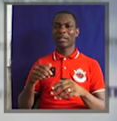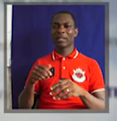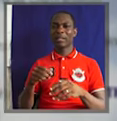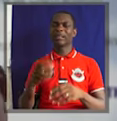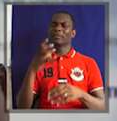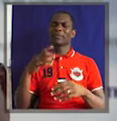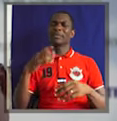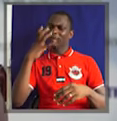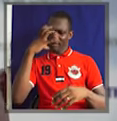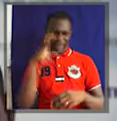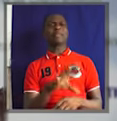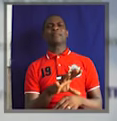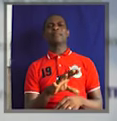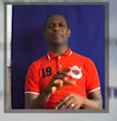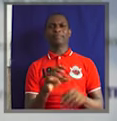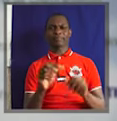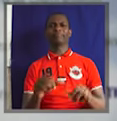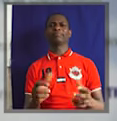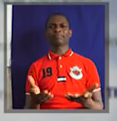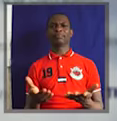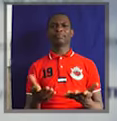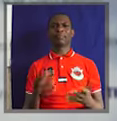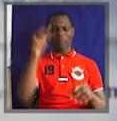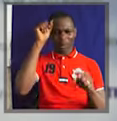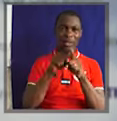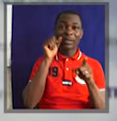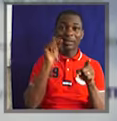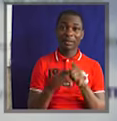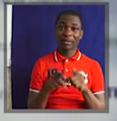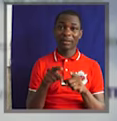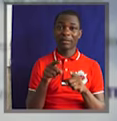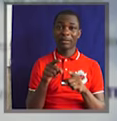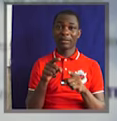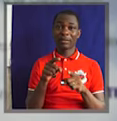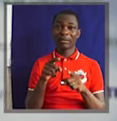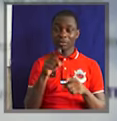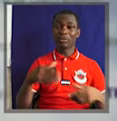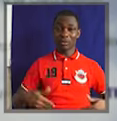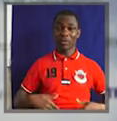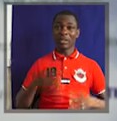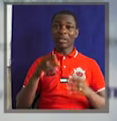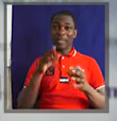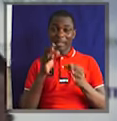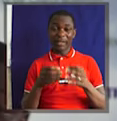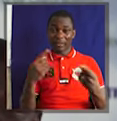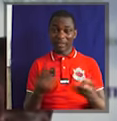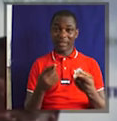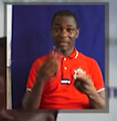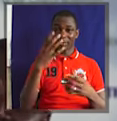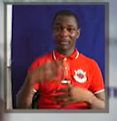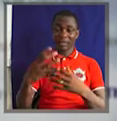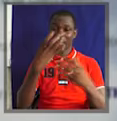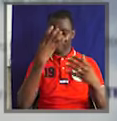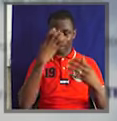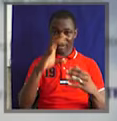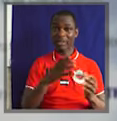foforo abrabo so me dafo pa ahutie me wo ya brantie o na se bonne ana kofa generational curses adiba